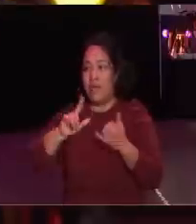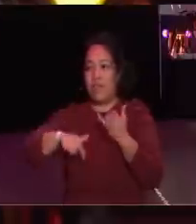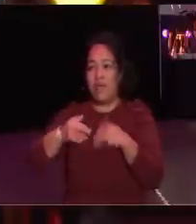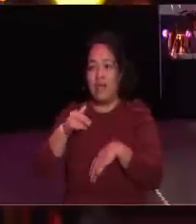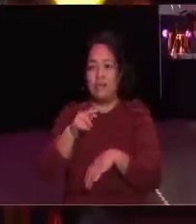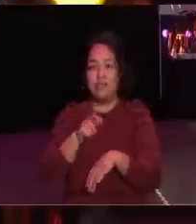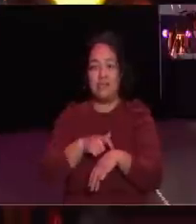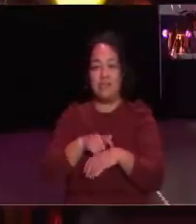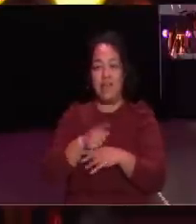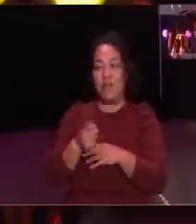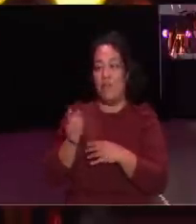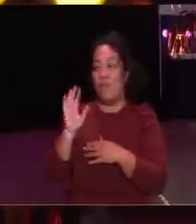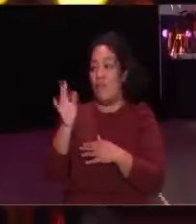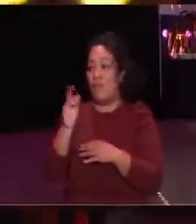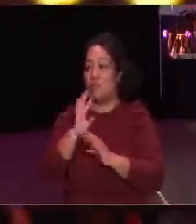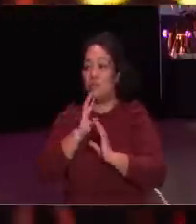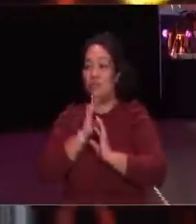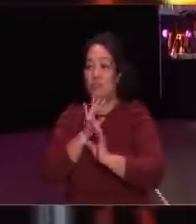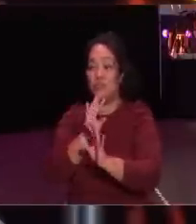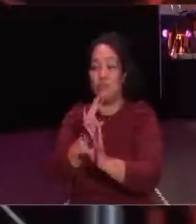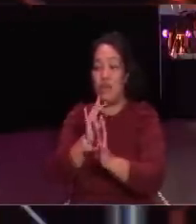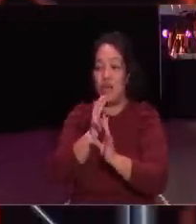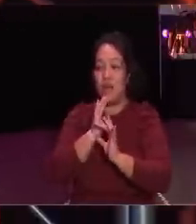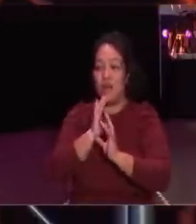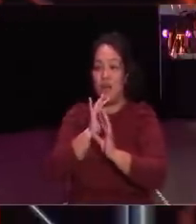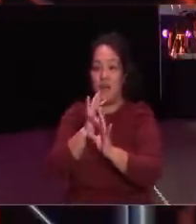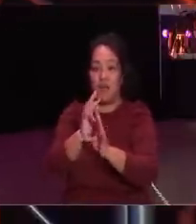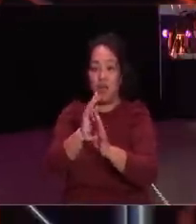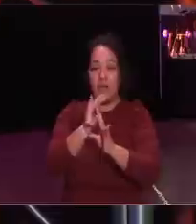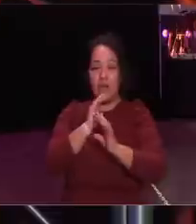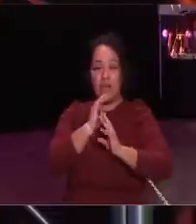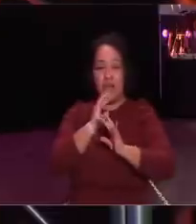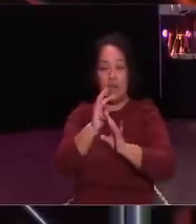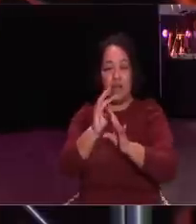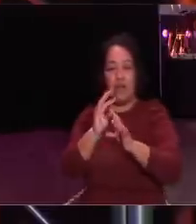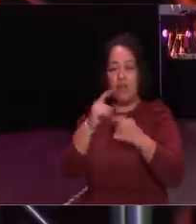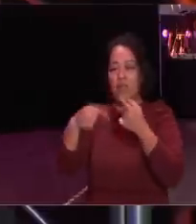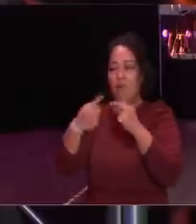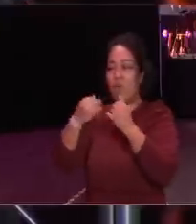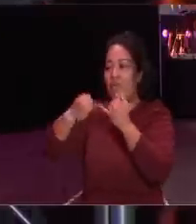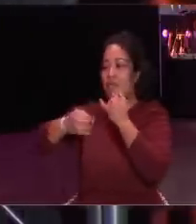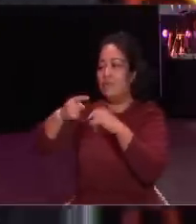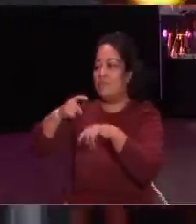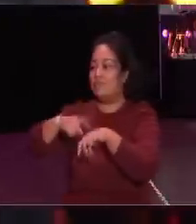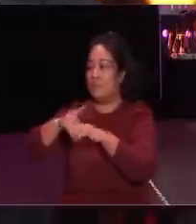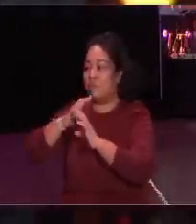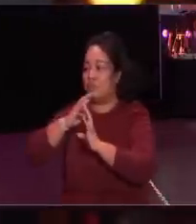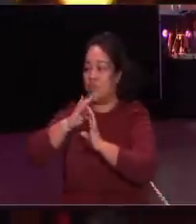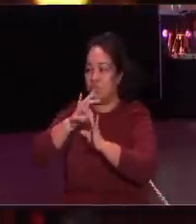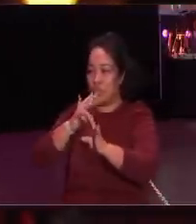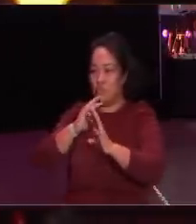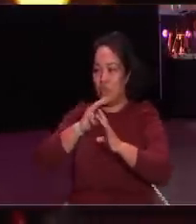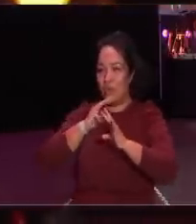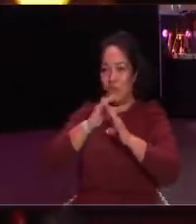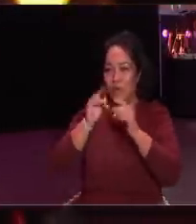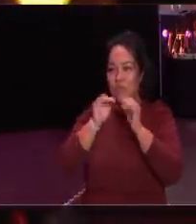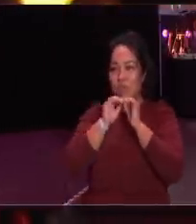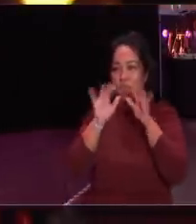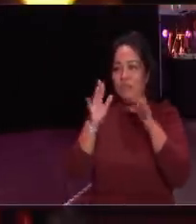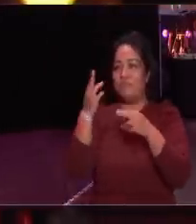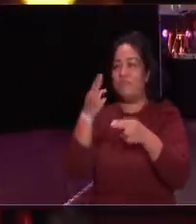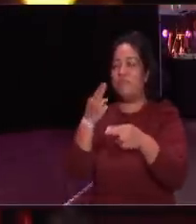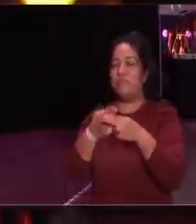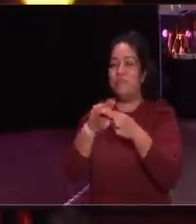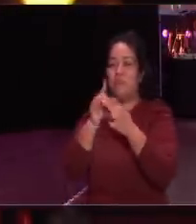time was that you spoke in tongues. ¿Cuándo fue la última vez que hablaste en lenguas? I don't know when was the last time you spoke in tongues. Alabado sea el nombre del Señor. Blessed be the name